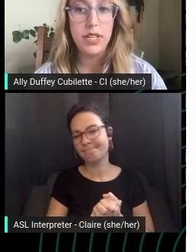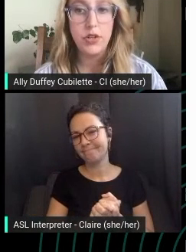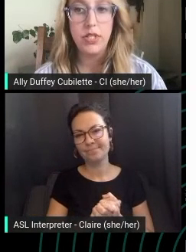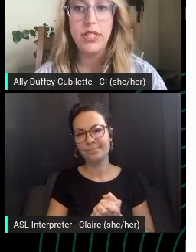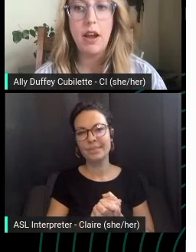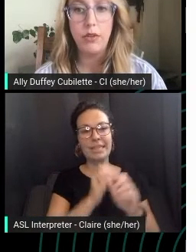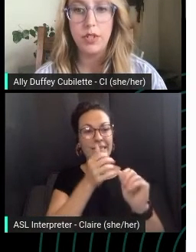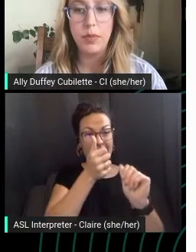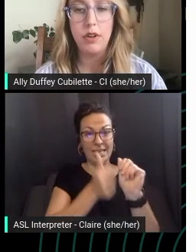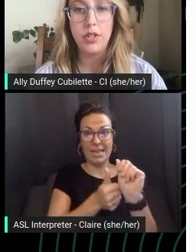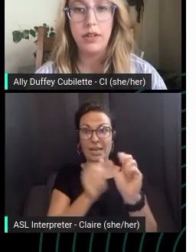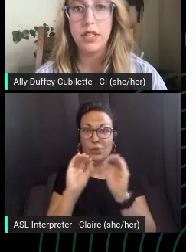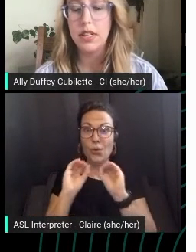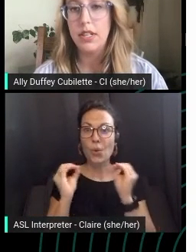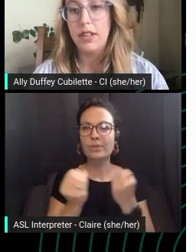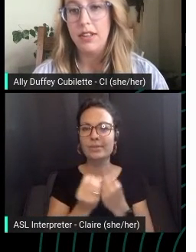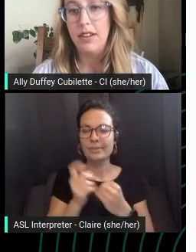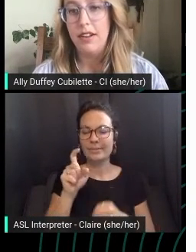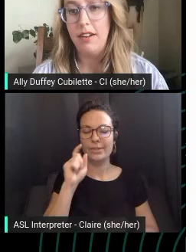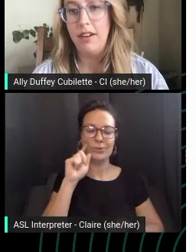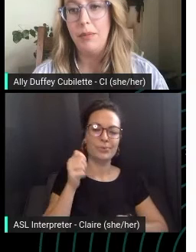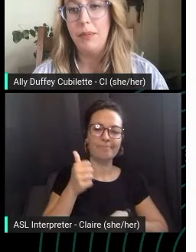your organization to tackle this project.